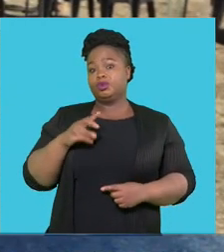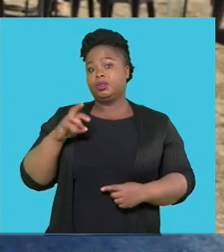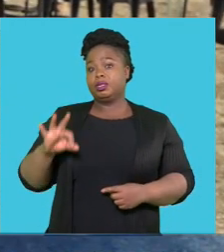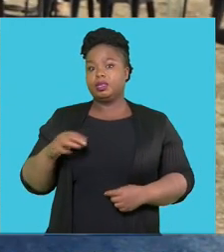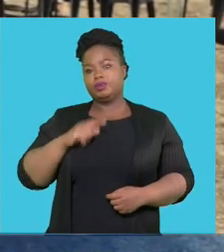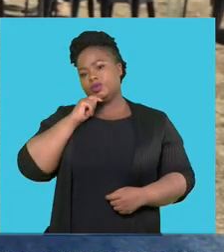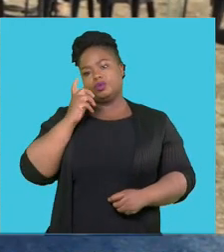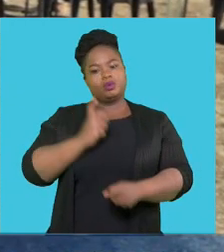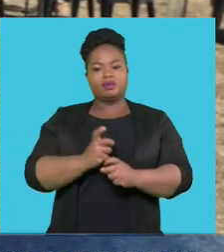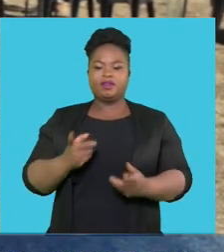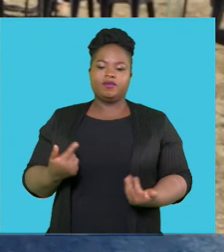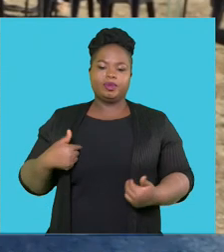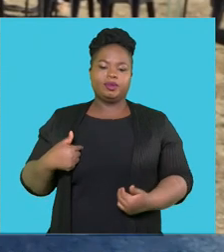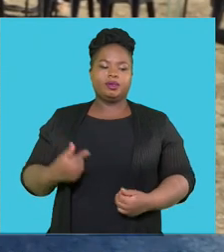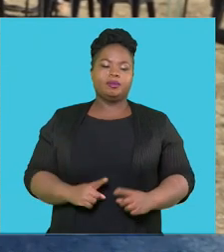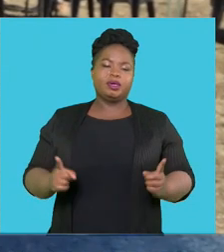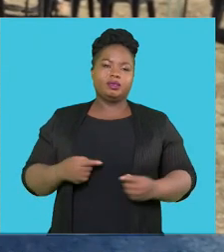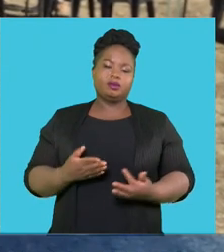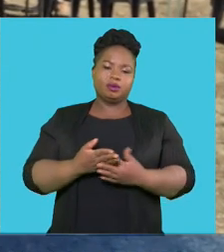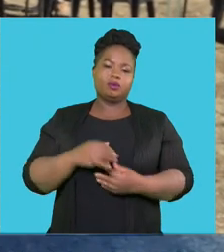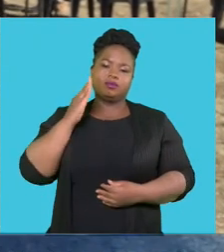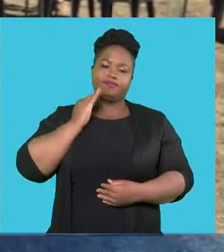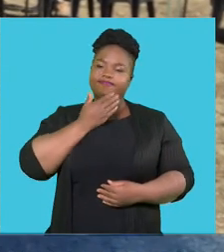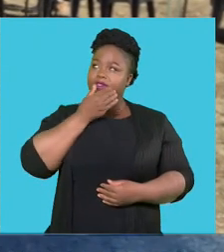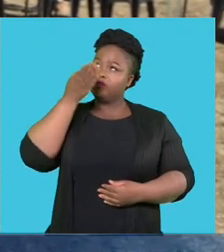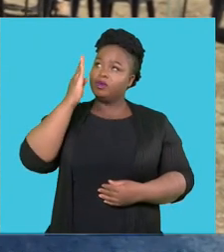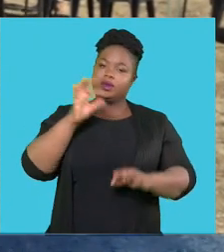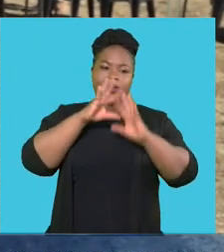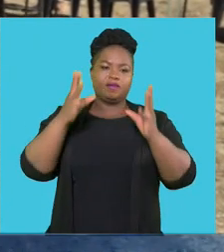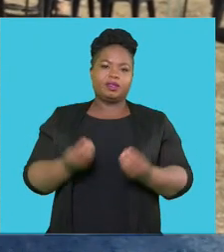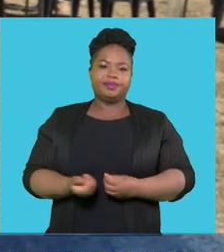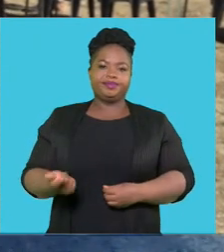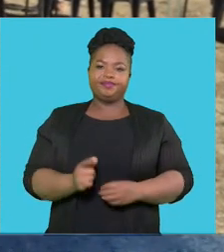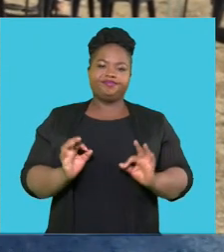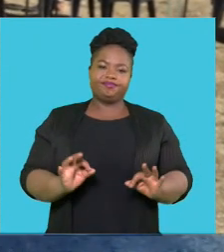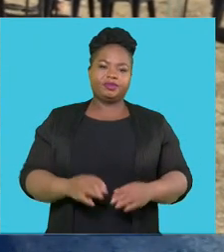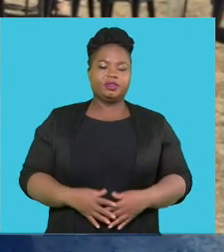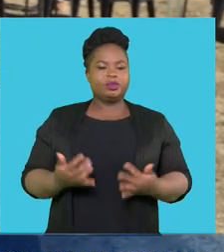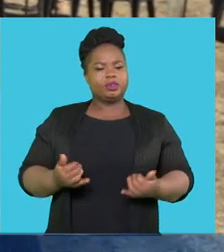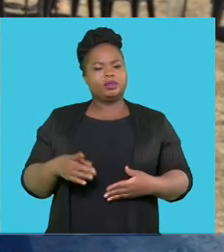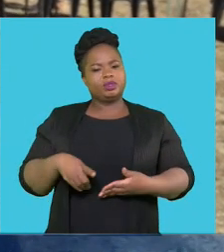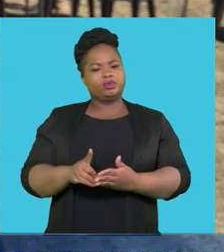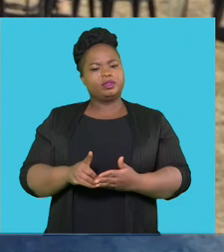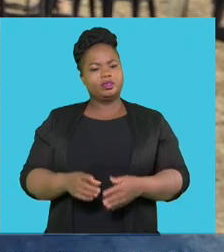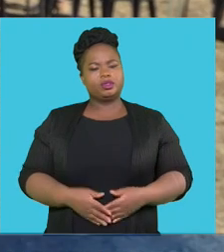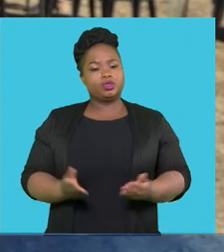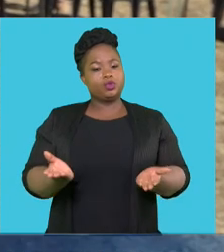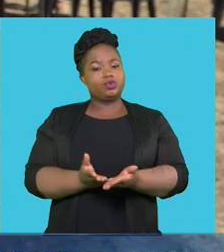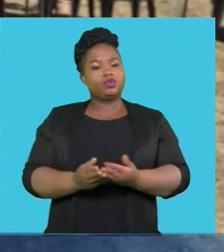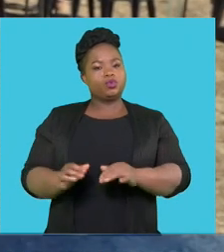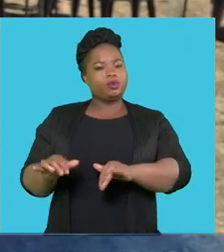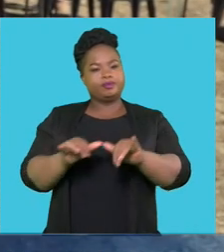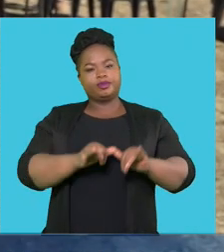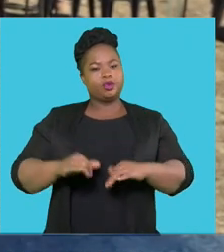hard for me, but through the grace of God, everything went well, and today we are donated a school uniform